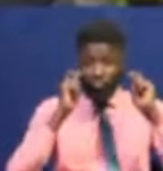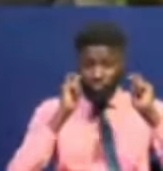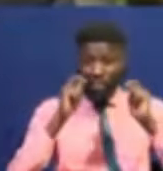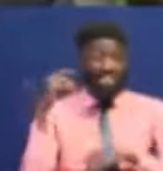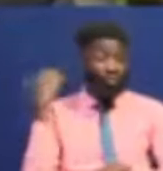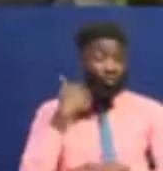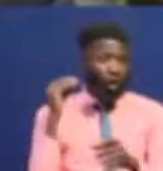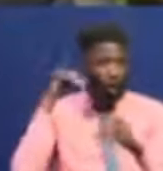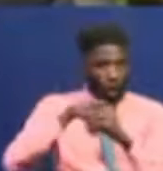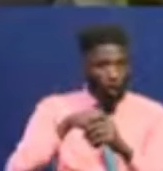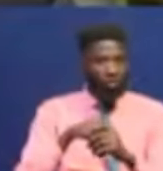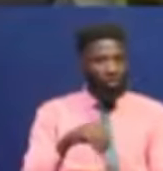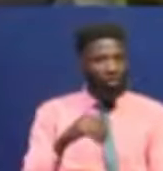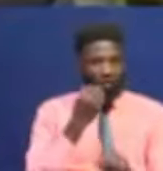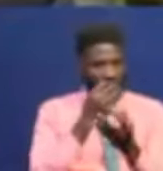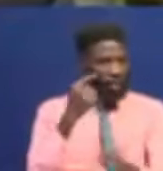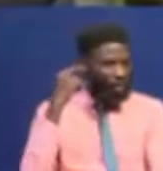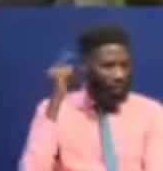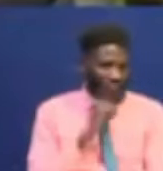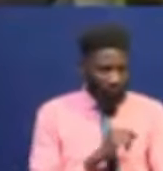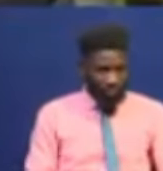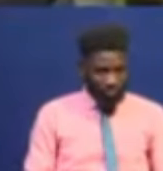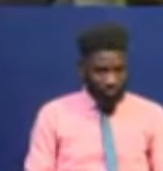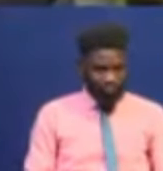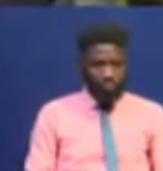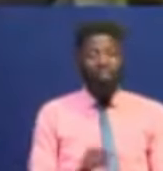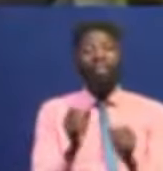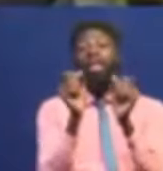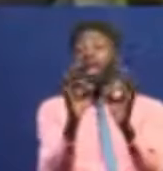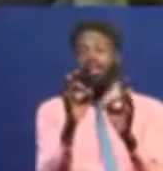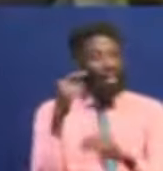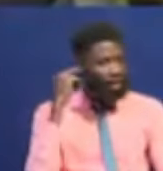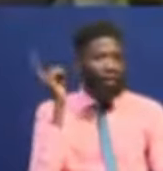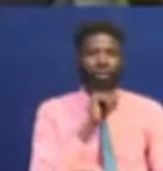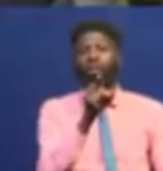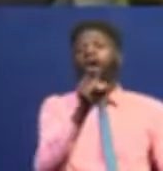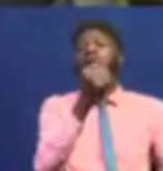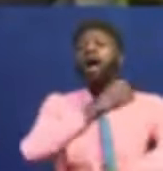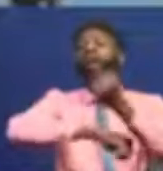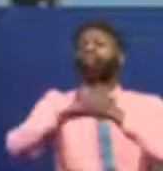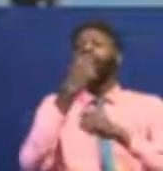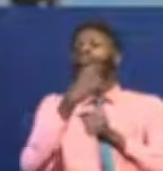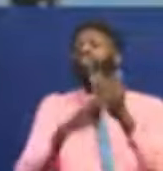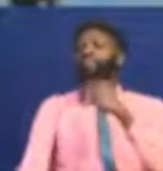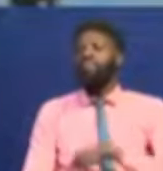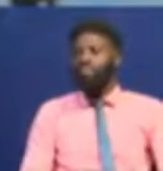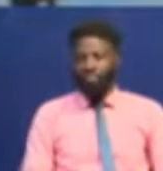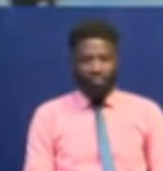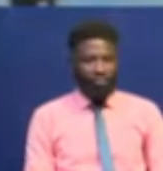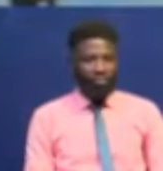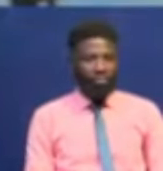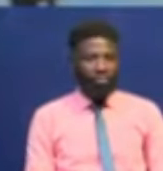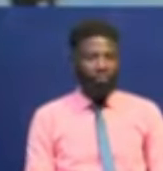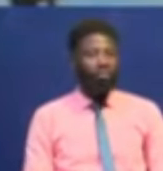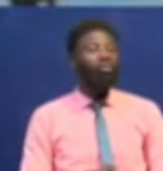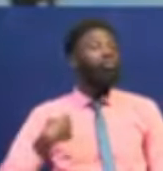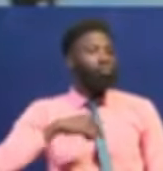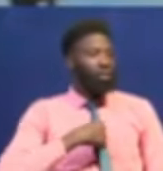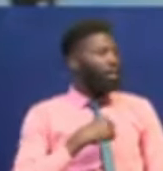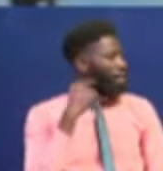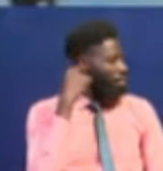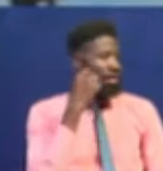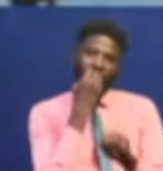talked about more than once? And if you did, what did you do about it? We had information, and that is why